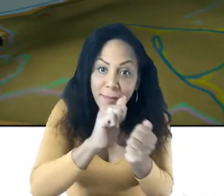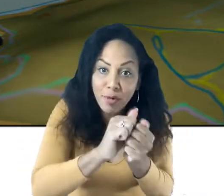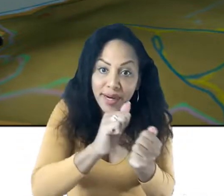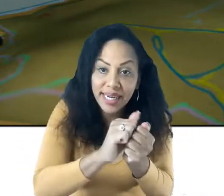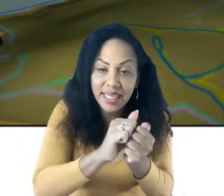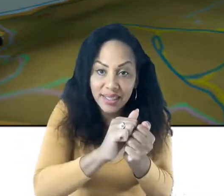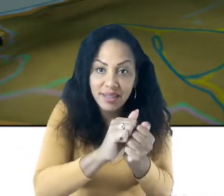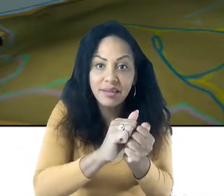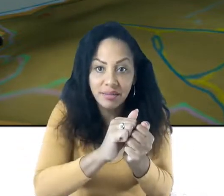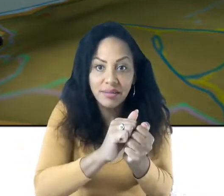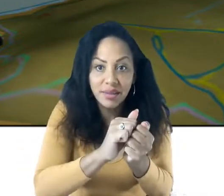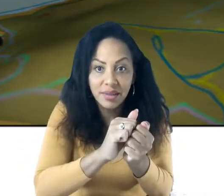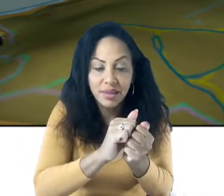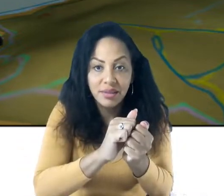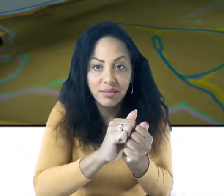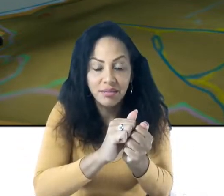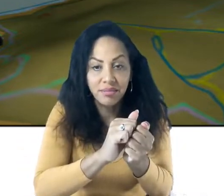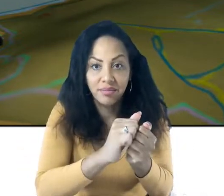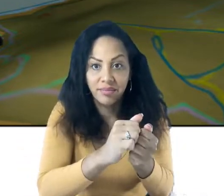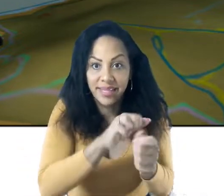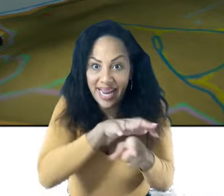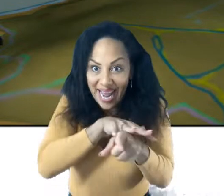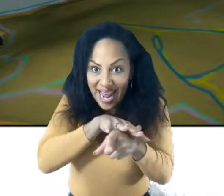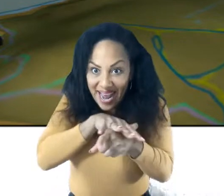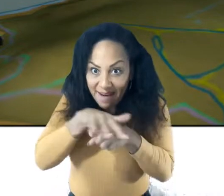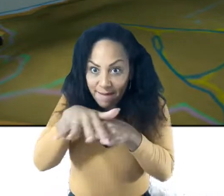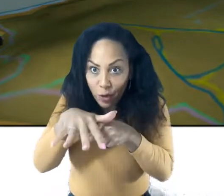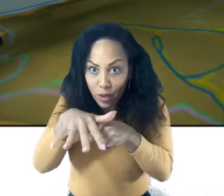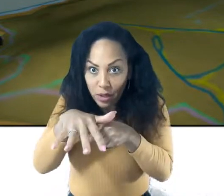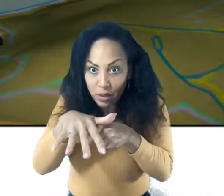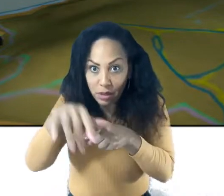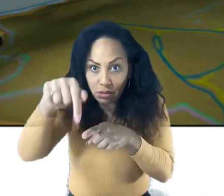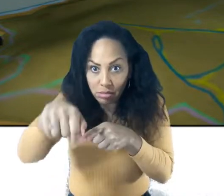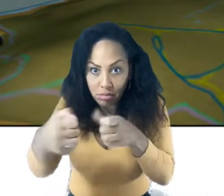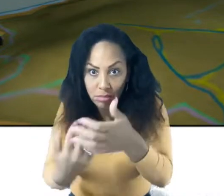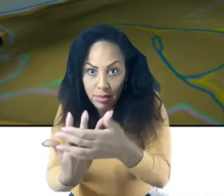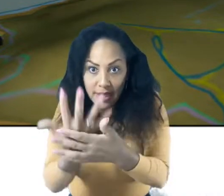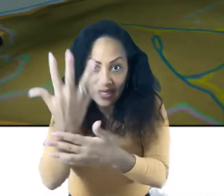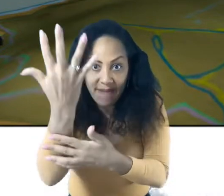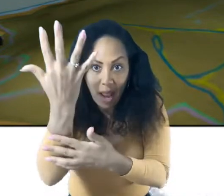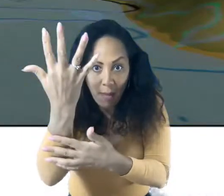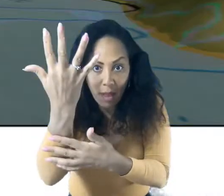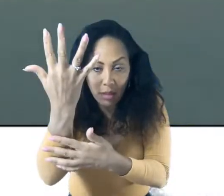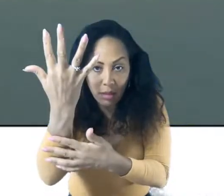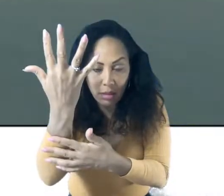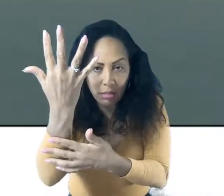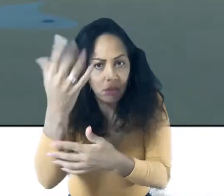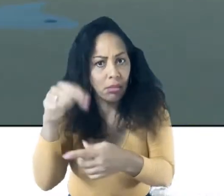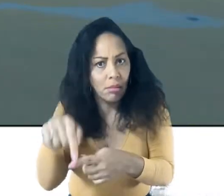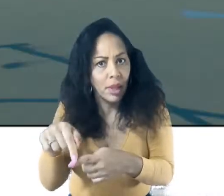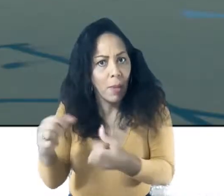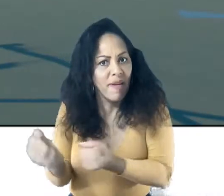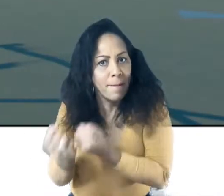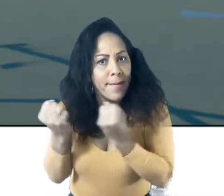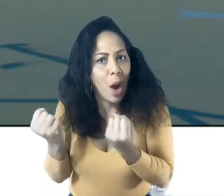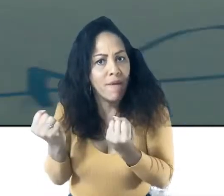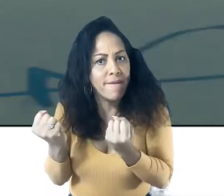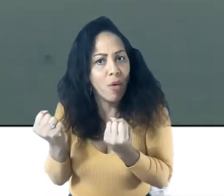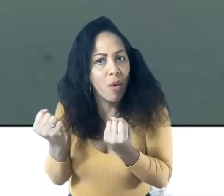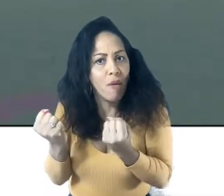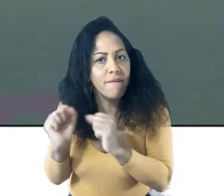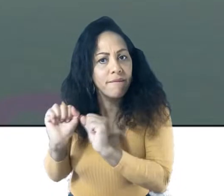I think that's quite, it's been quite powerful to do that with the children. Some of whom are on here, many of